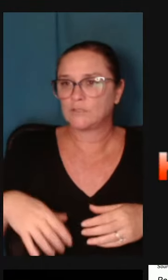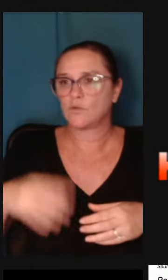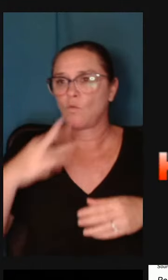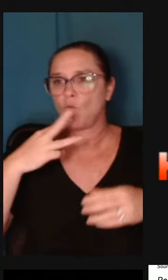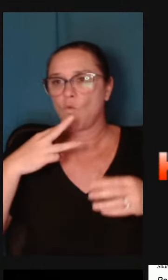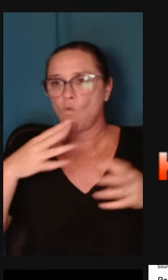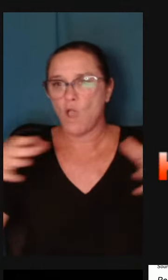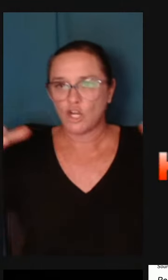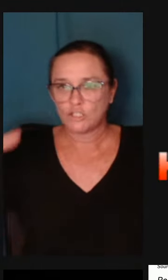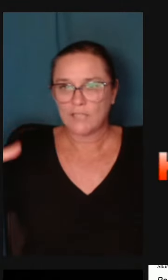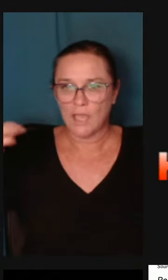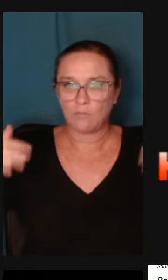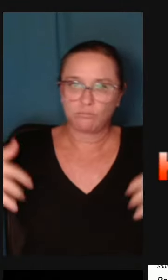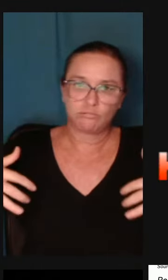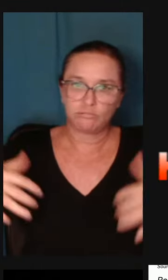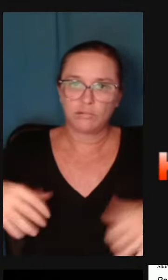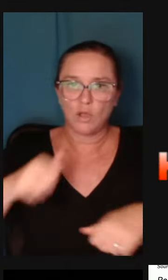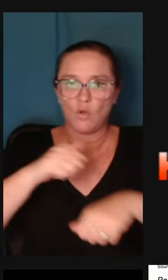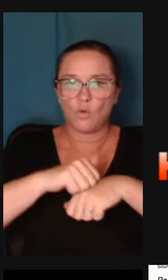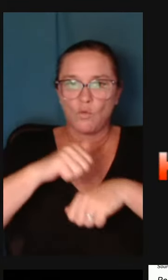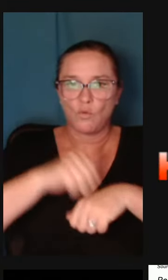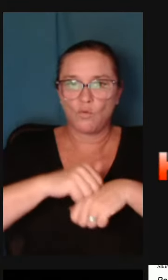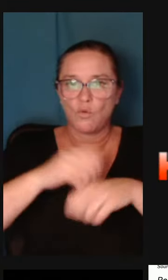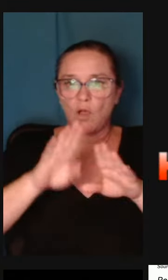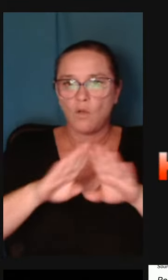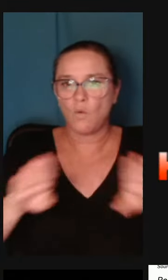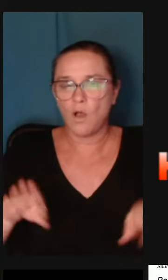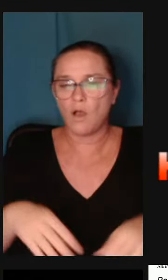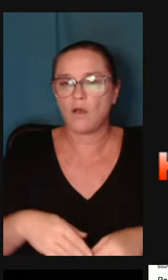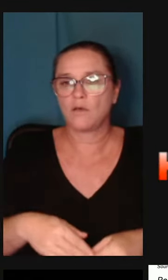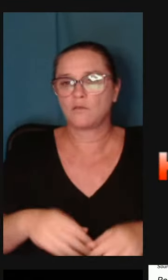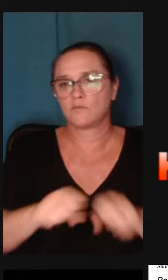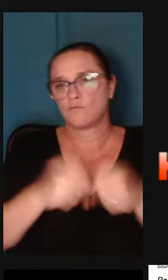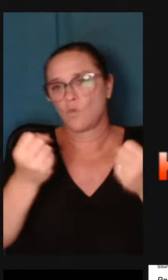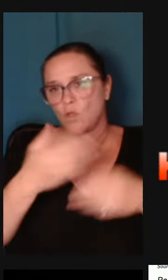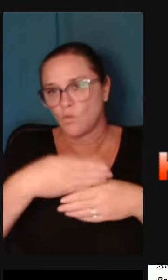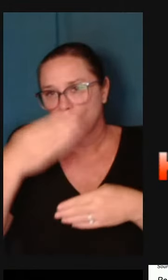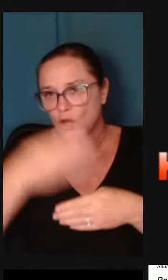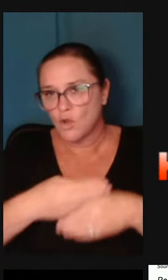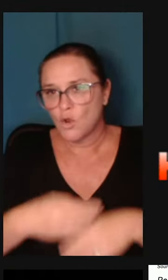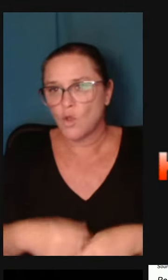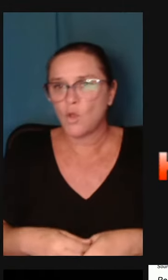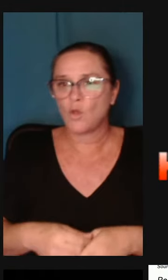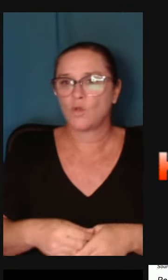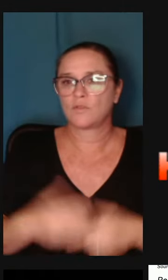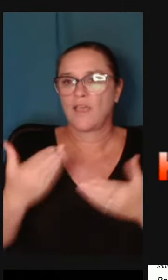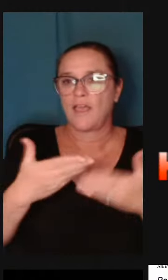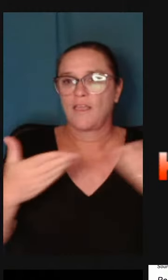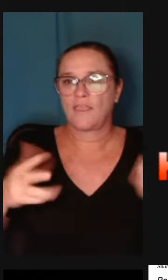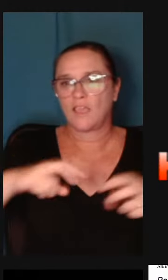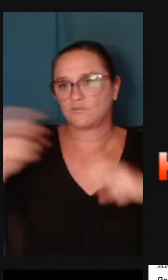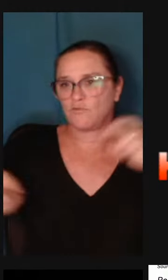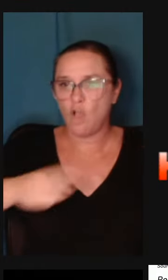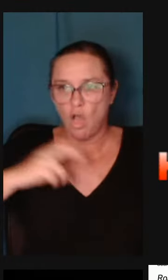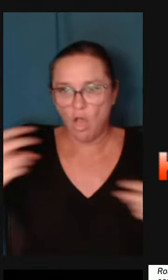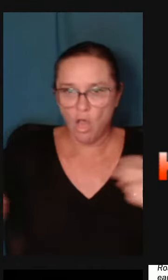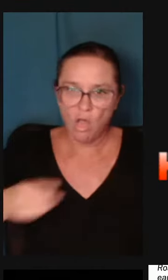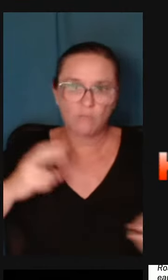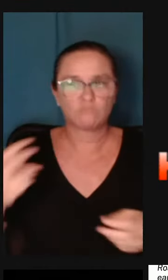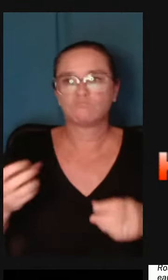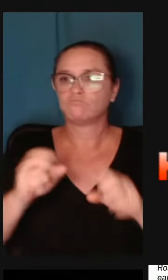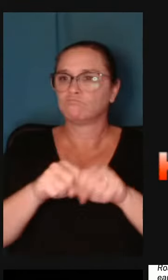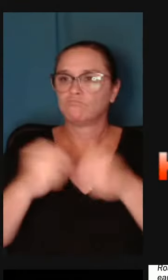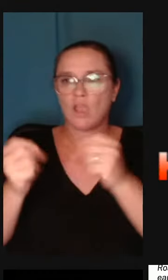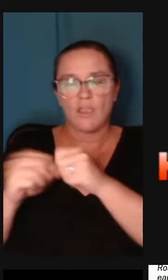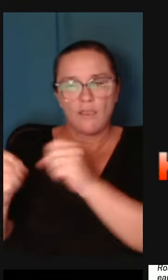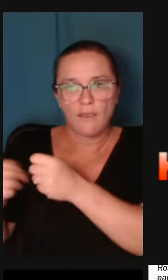rock walls and fences, broken windows, materials on shelves falling and breaking. That's